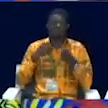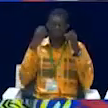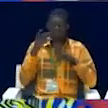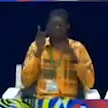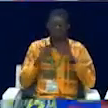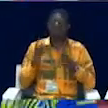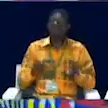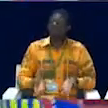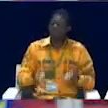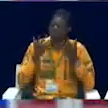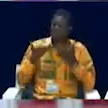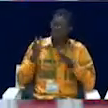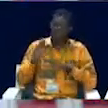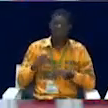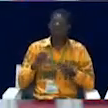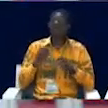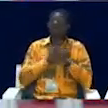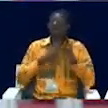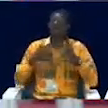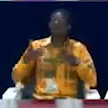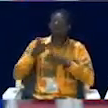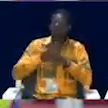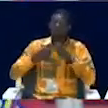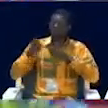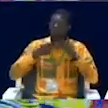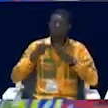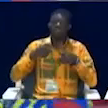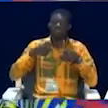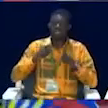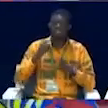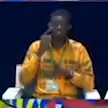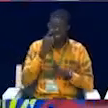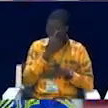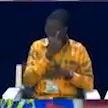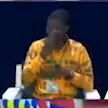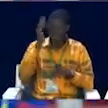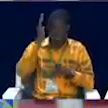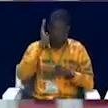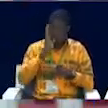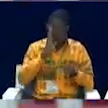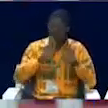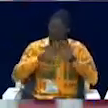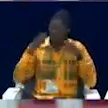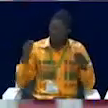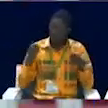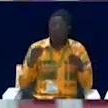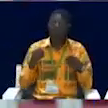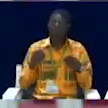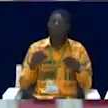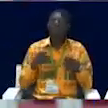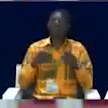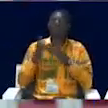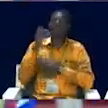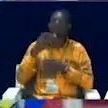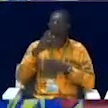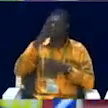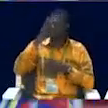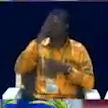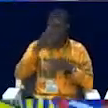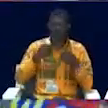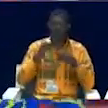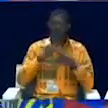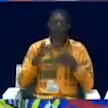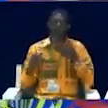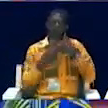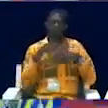jidide wa gba gbogbo oju omode yi rejoice baba mi olorun baba mi adeboye oye wa da oju